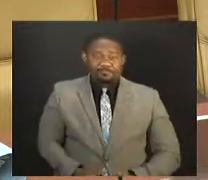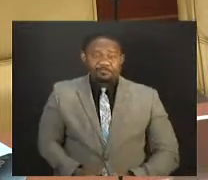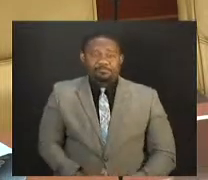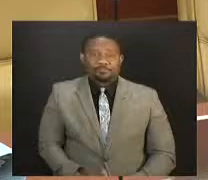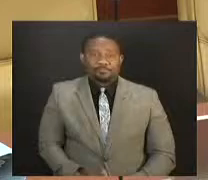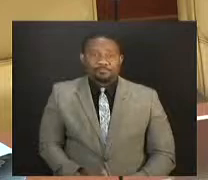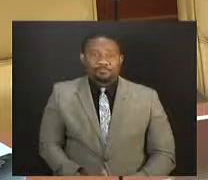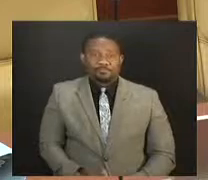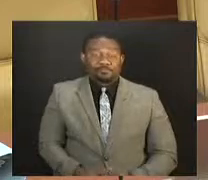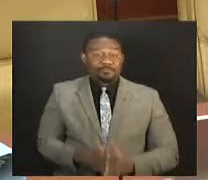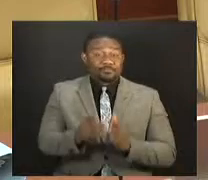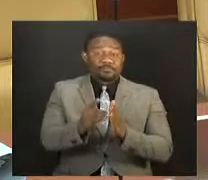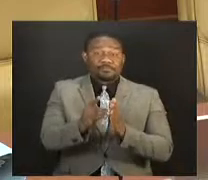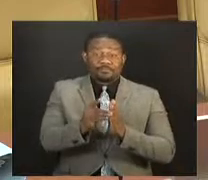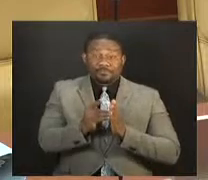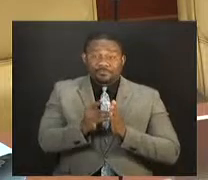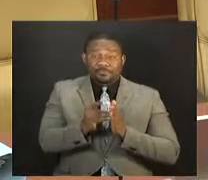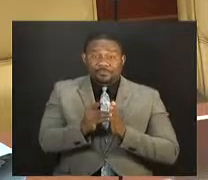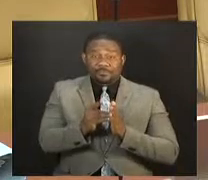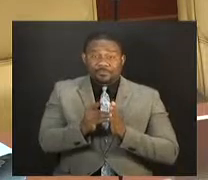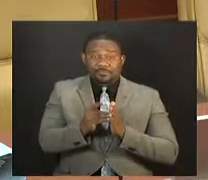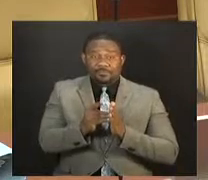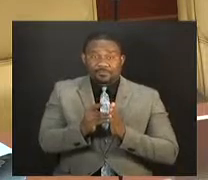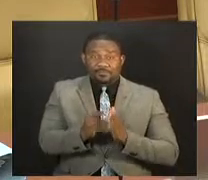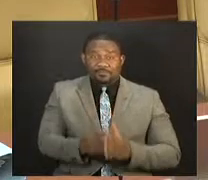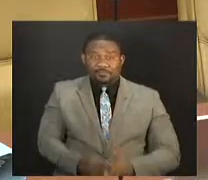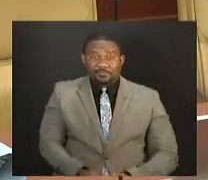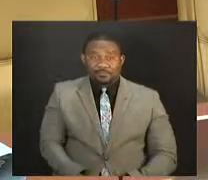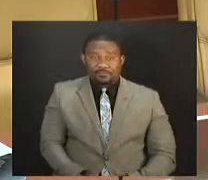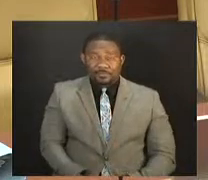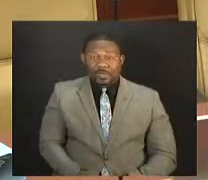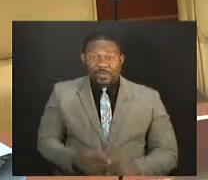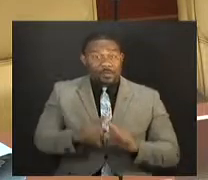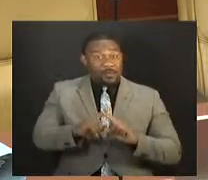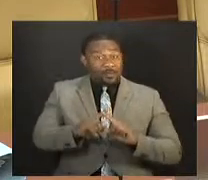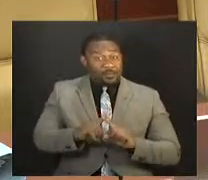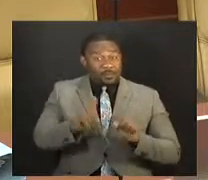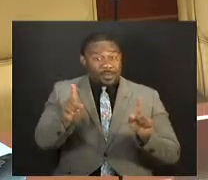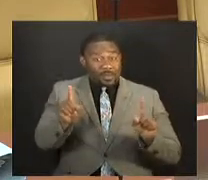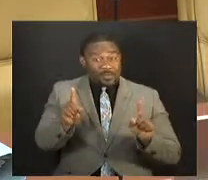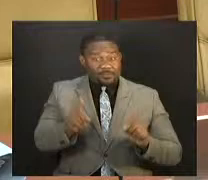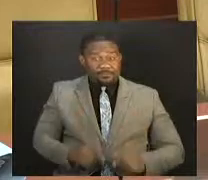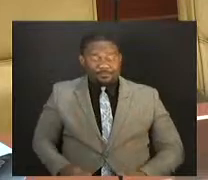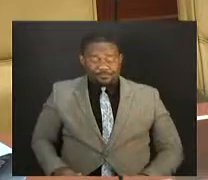to demand for same. However,